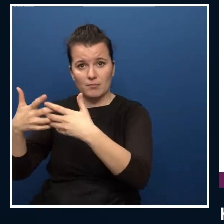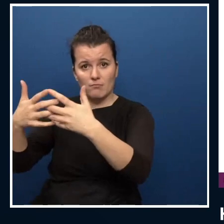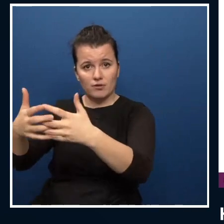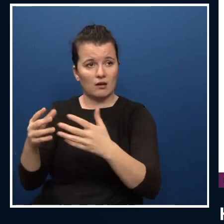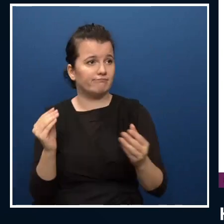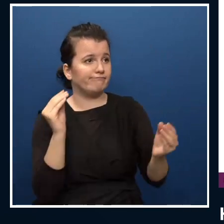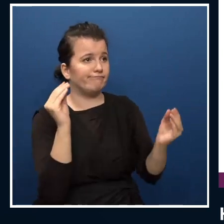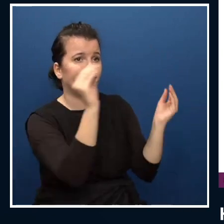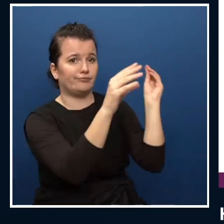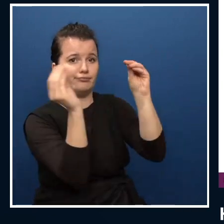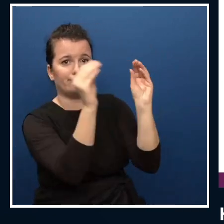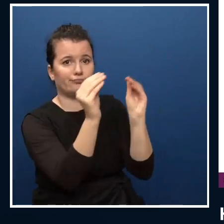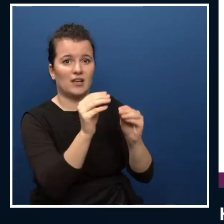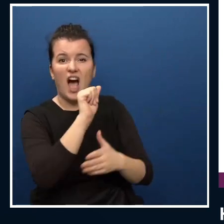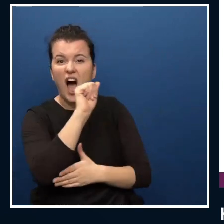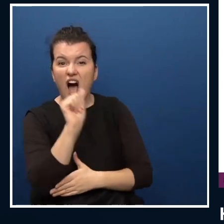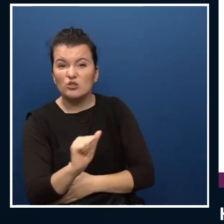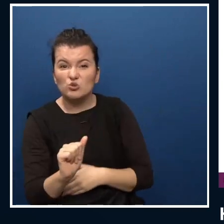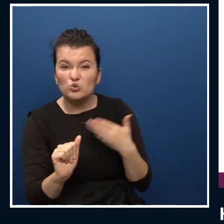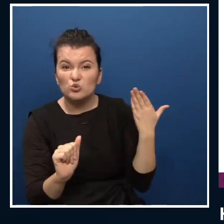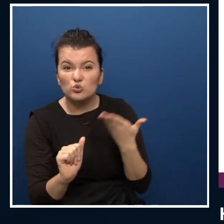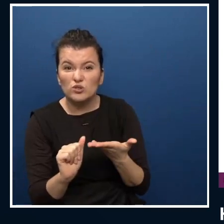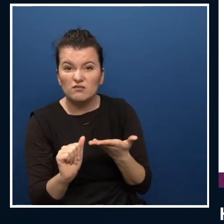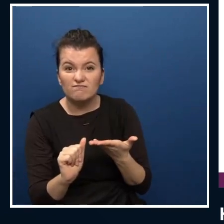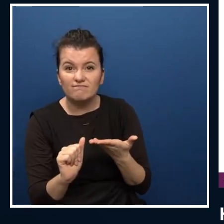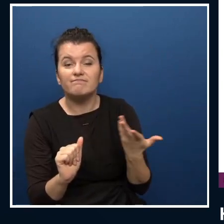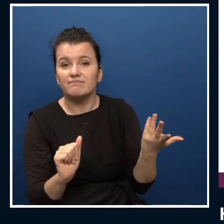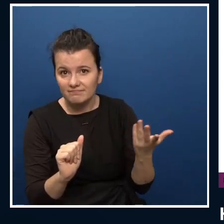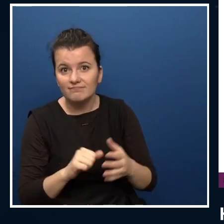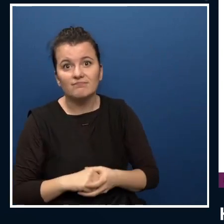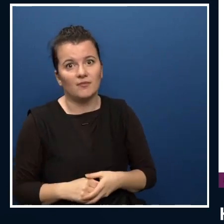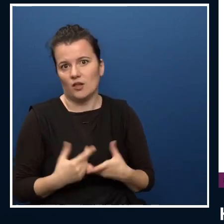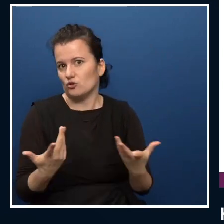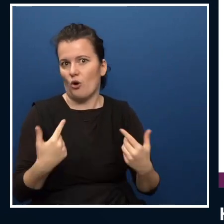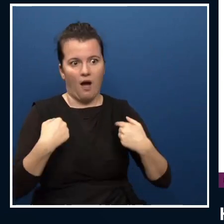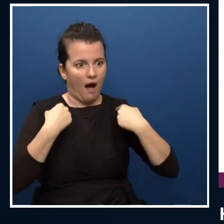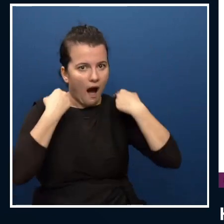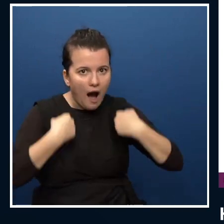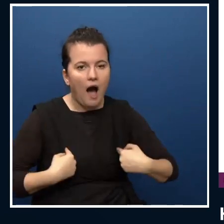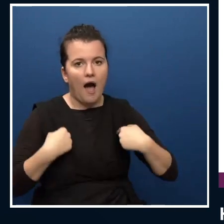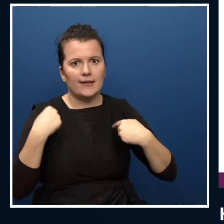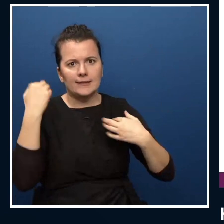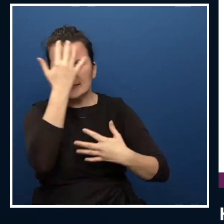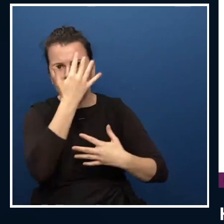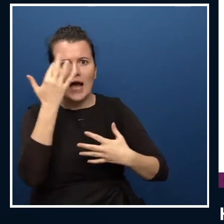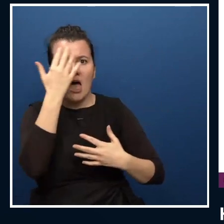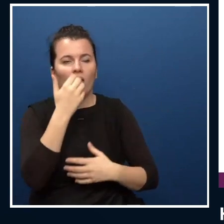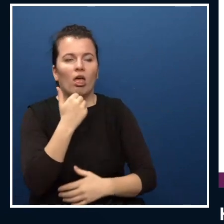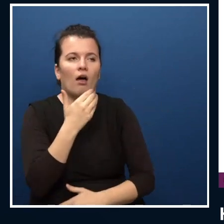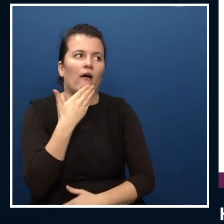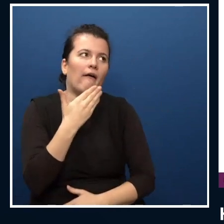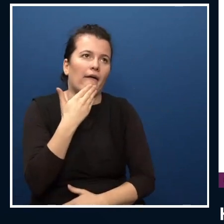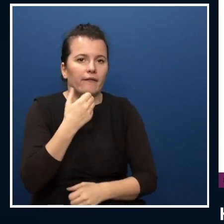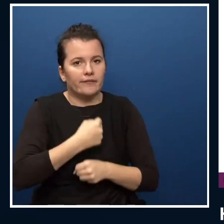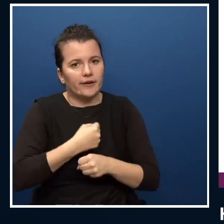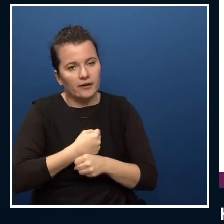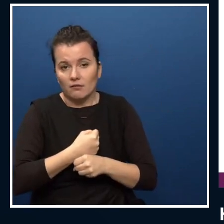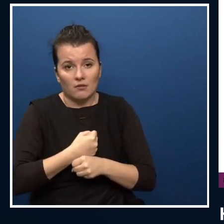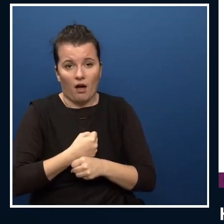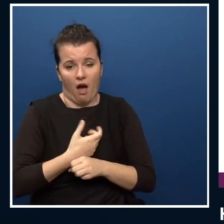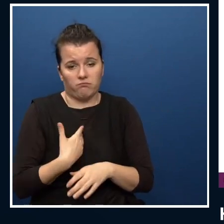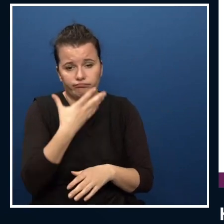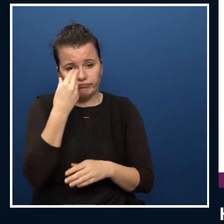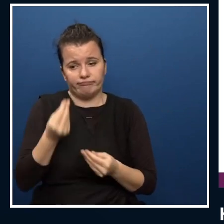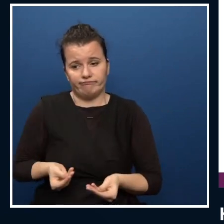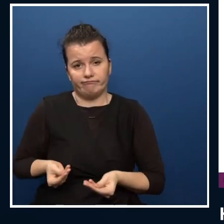talk about when we say developer productivity. It means I don't have to worry about the boring crap. Does that answer your question? I don't mean to get off like on a lecture